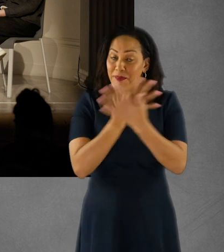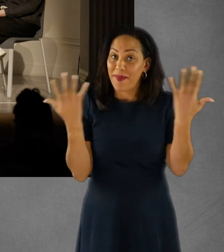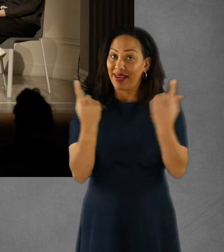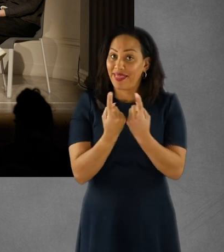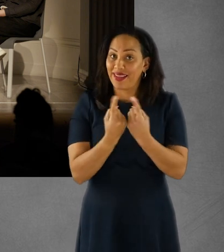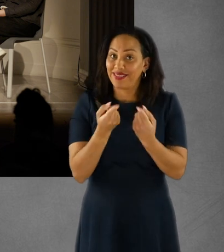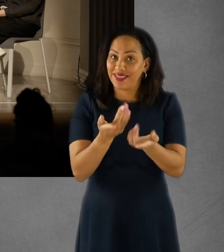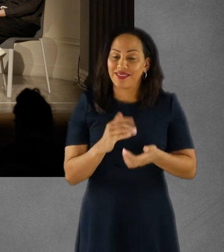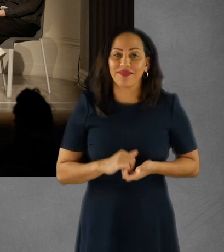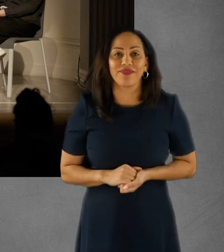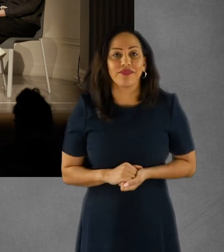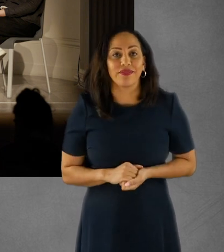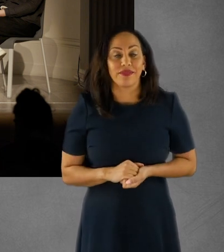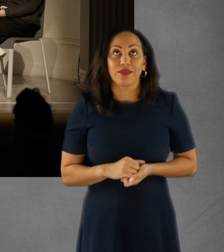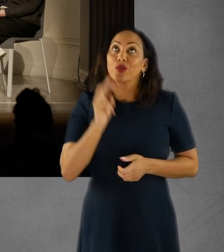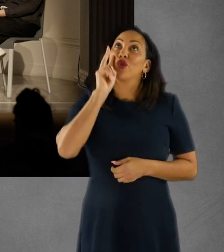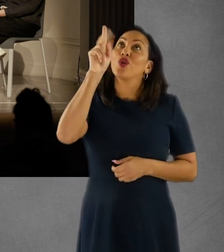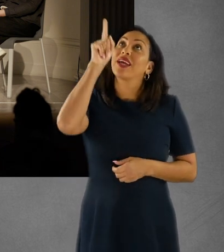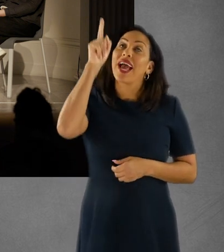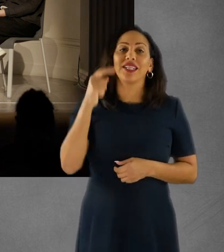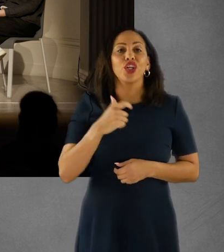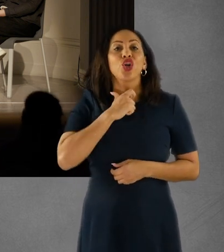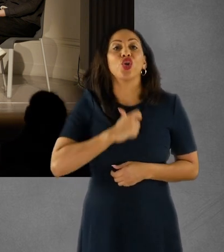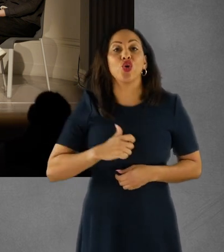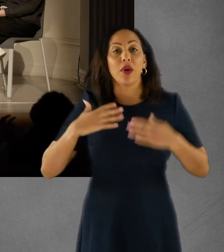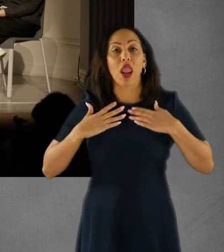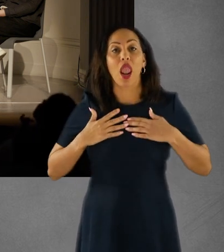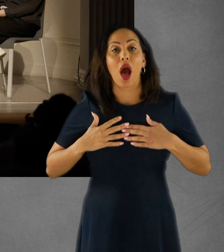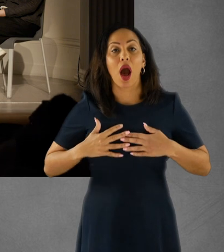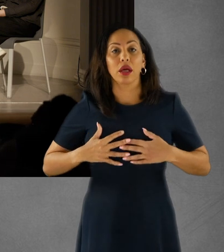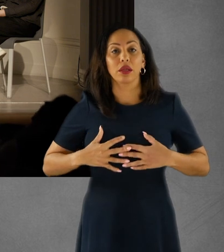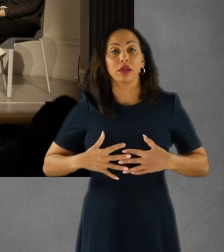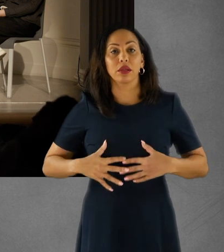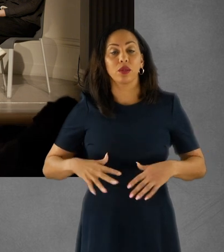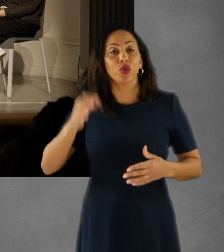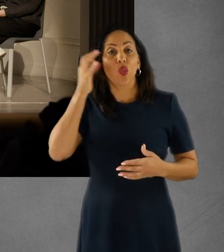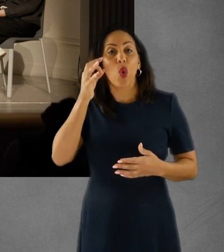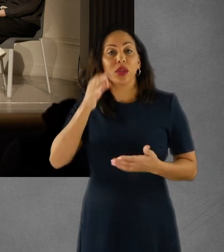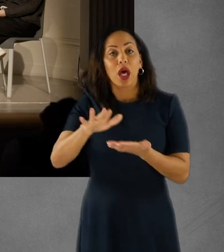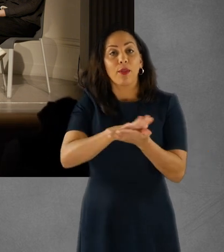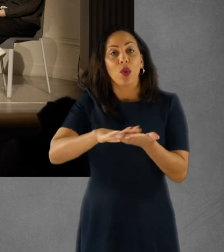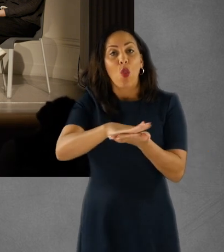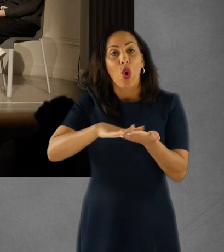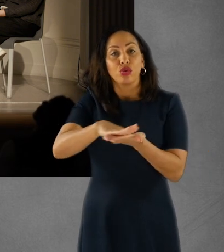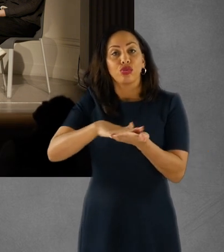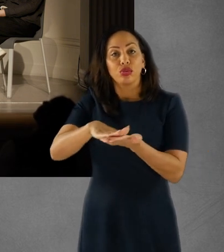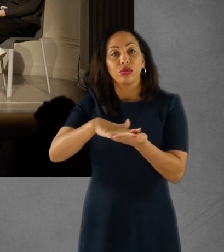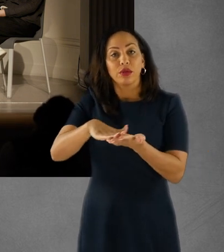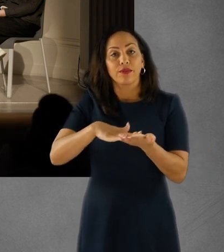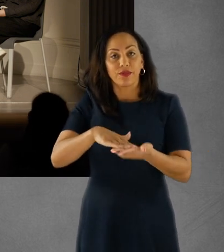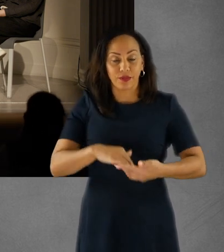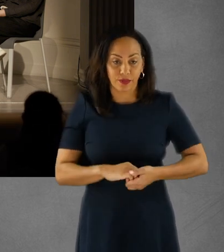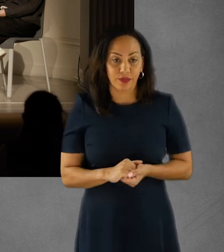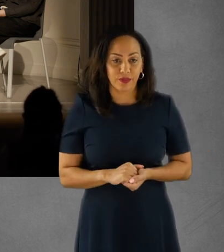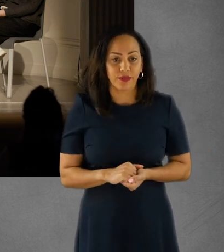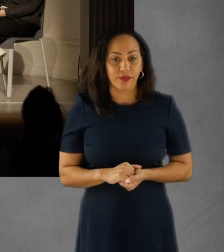looking into a human lung being washed with some water. So I guess the beginning of